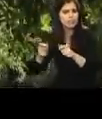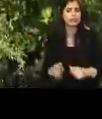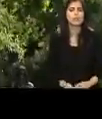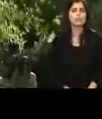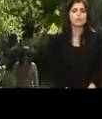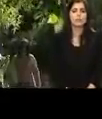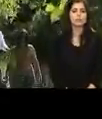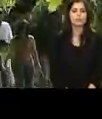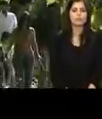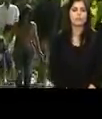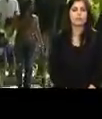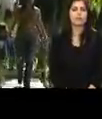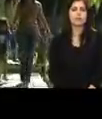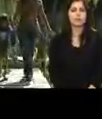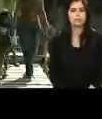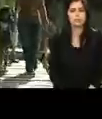generations.